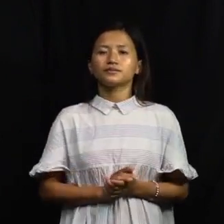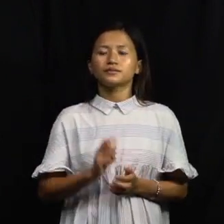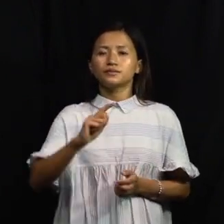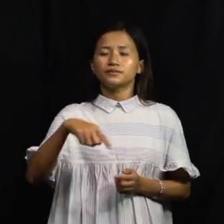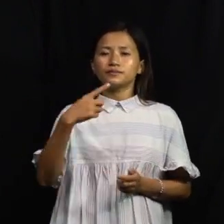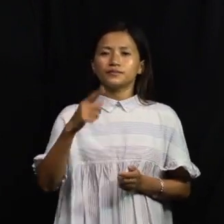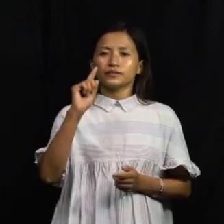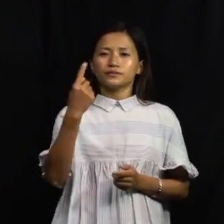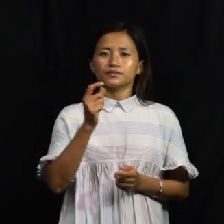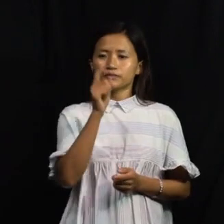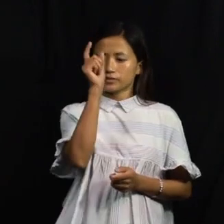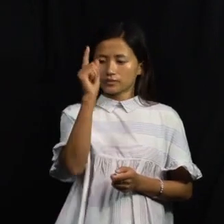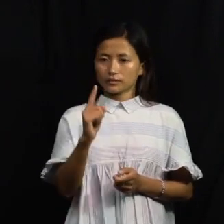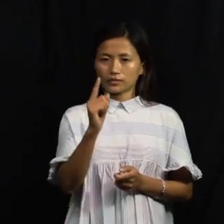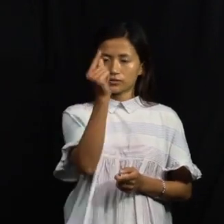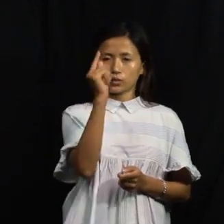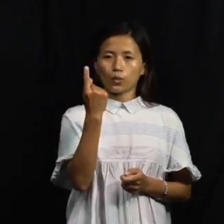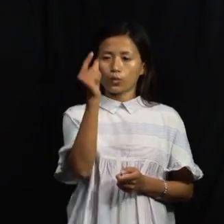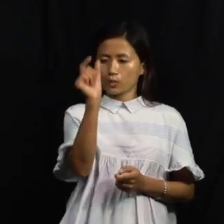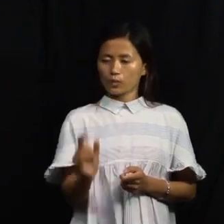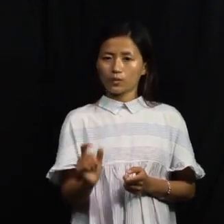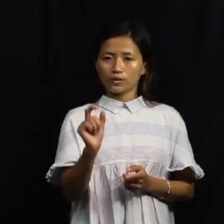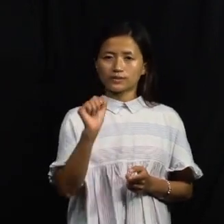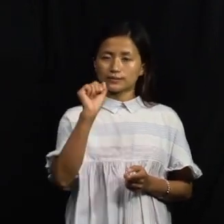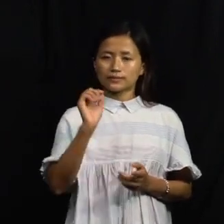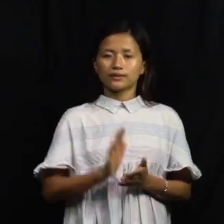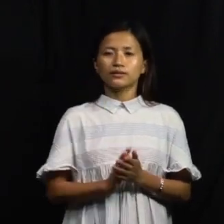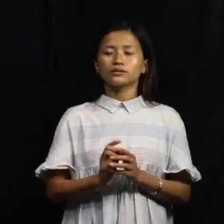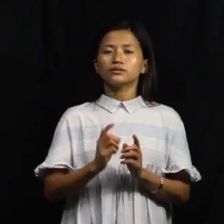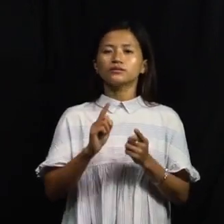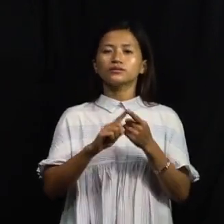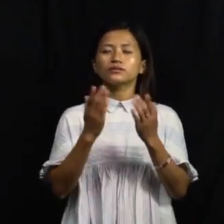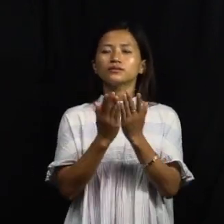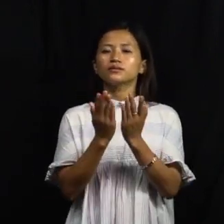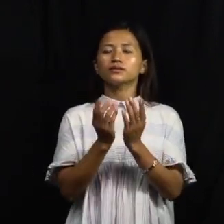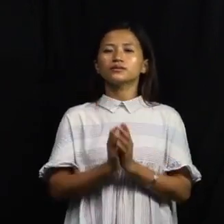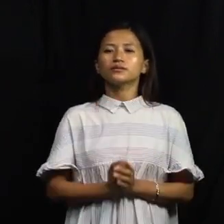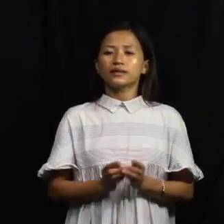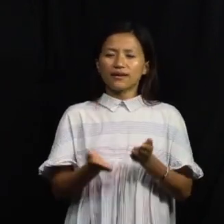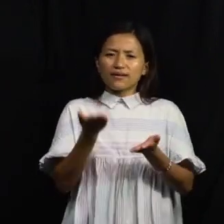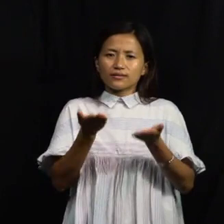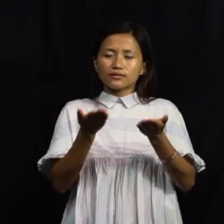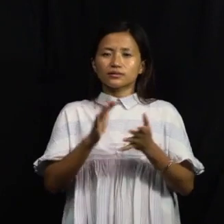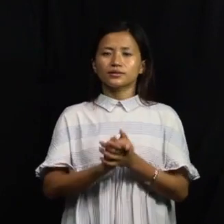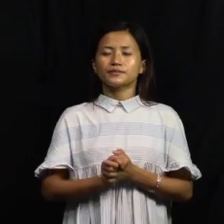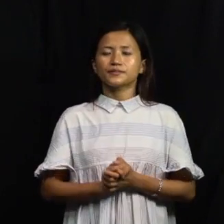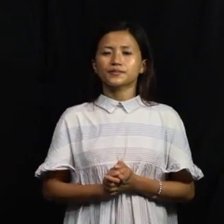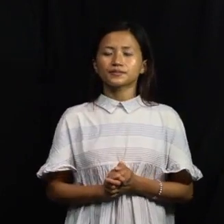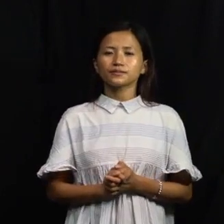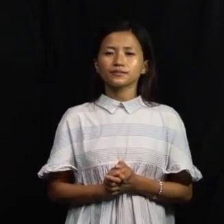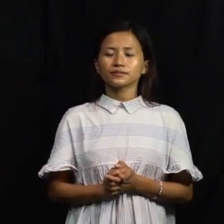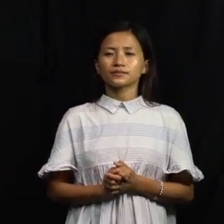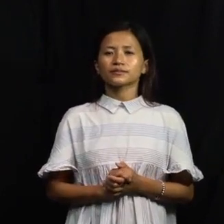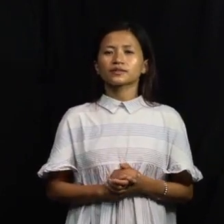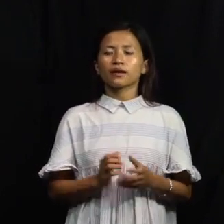is individual adjustment. So education leads to individual adjustment. So what is individual